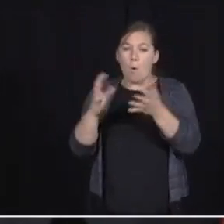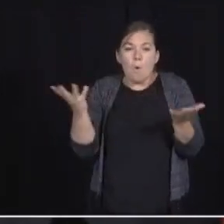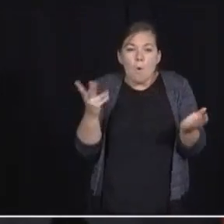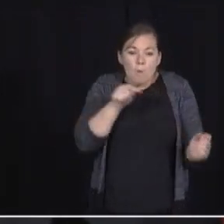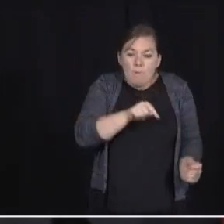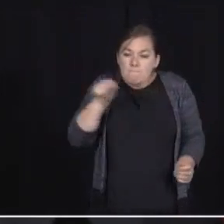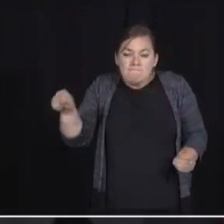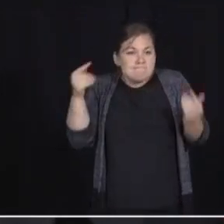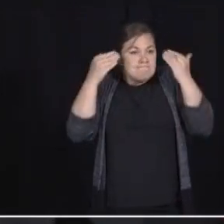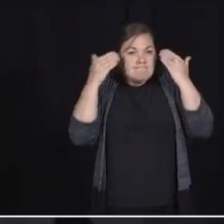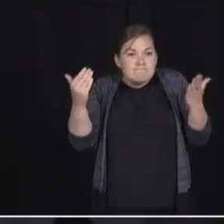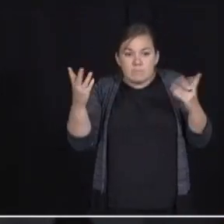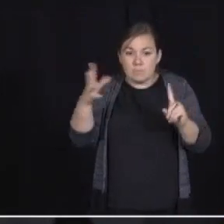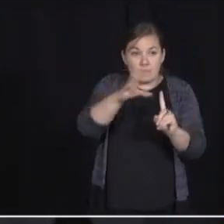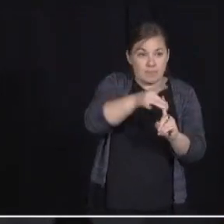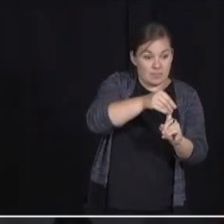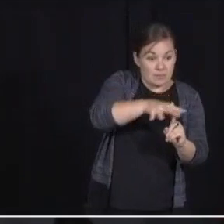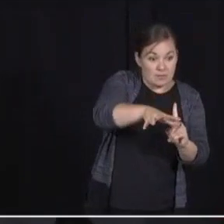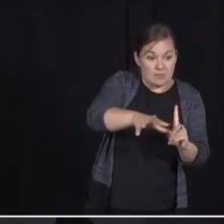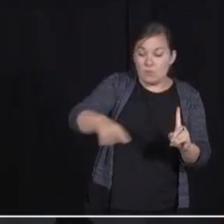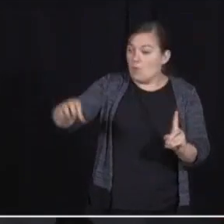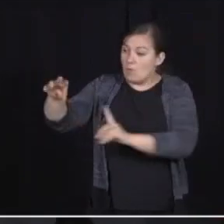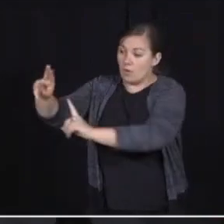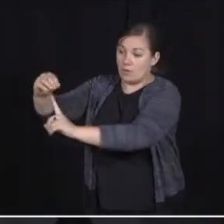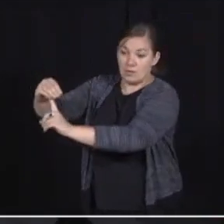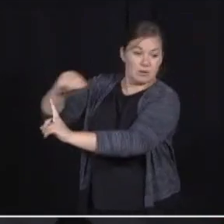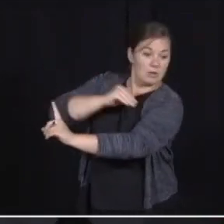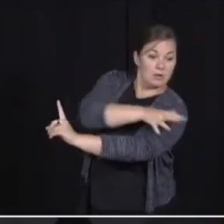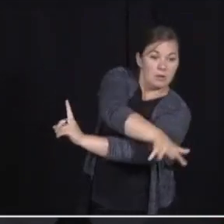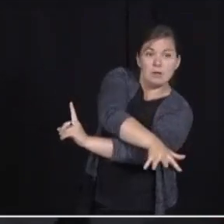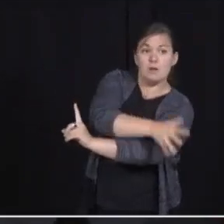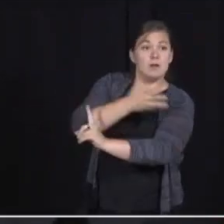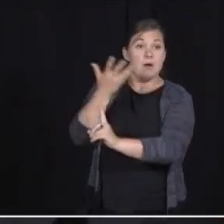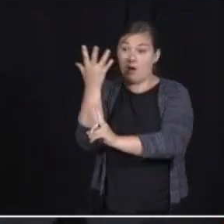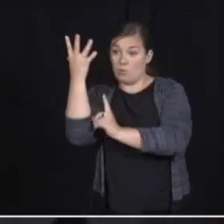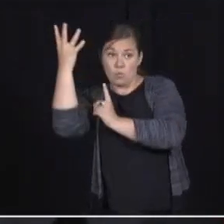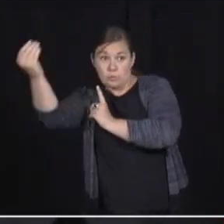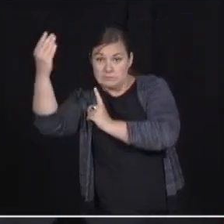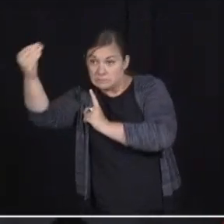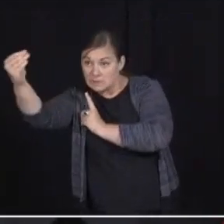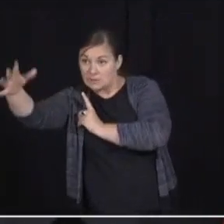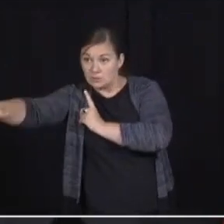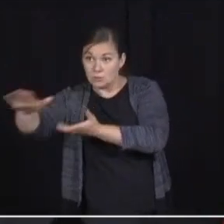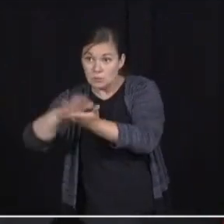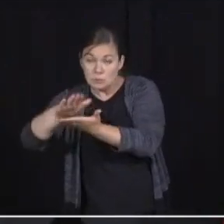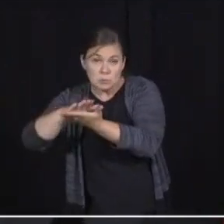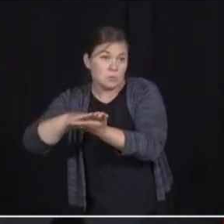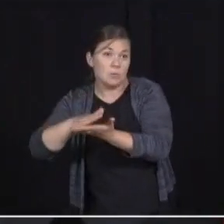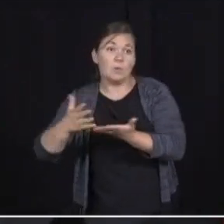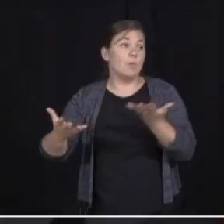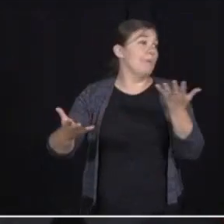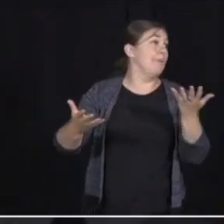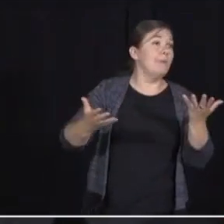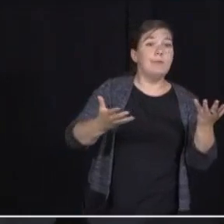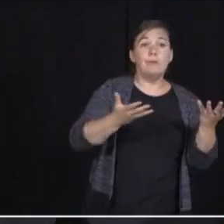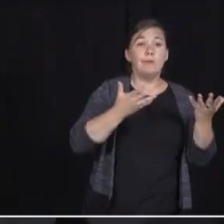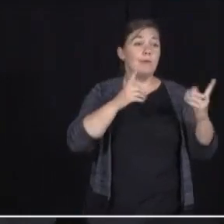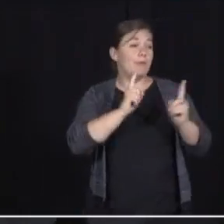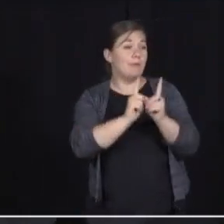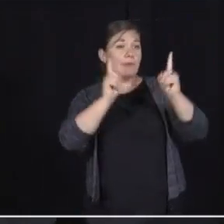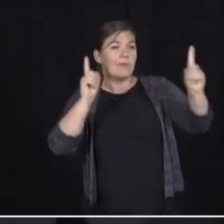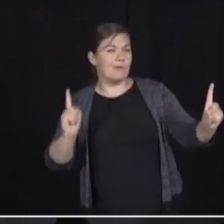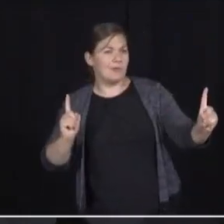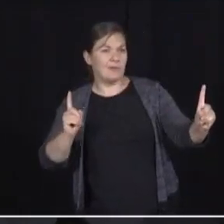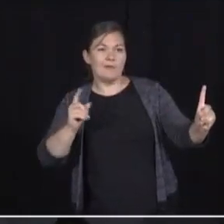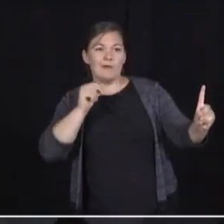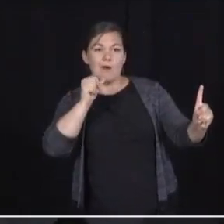other somewhere outside of the school? In which case, the fact they're in different classes may not be as relevant. But if